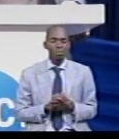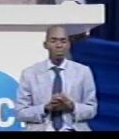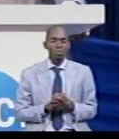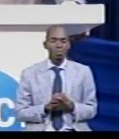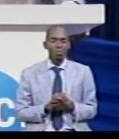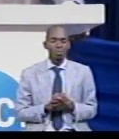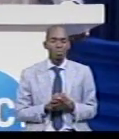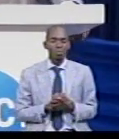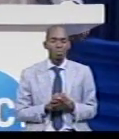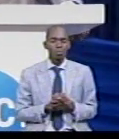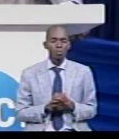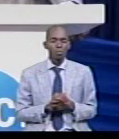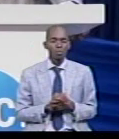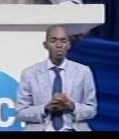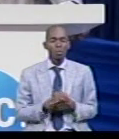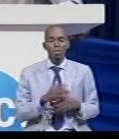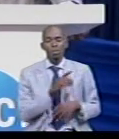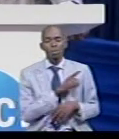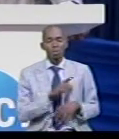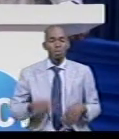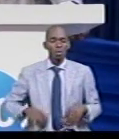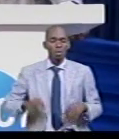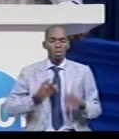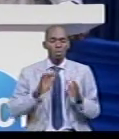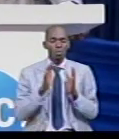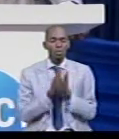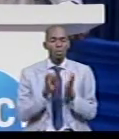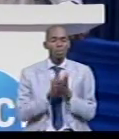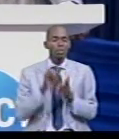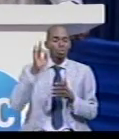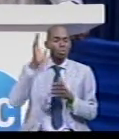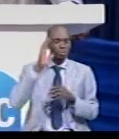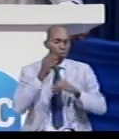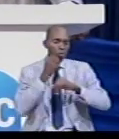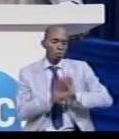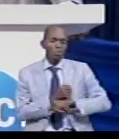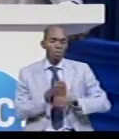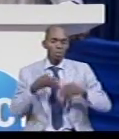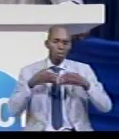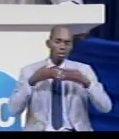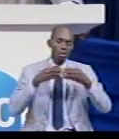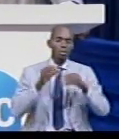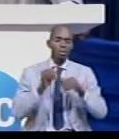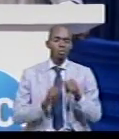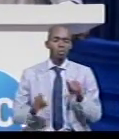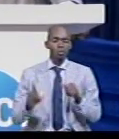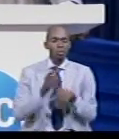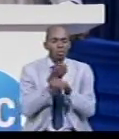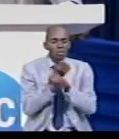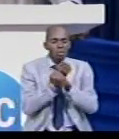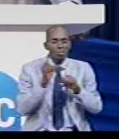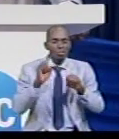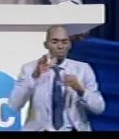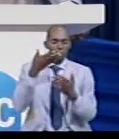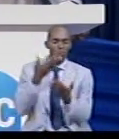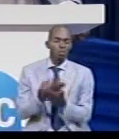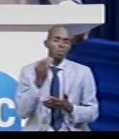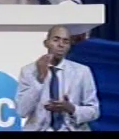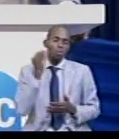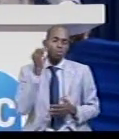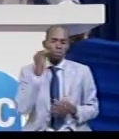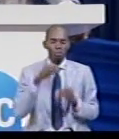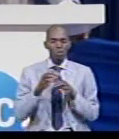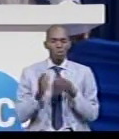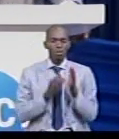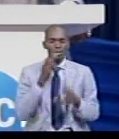name. Lord, I pray that you protect your people and lead everybody safely to their destinations in Jesus'